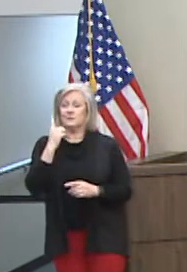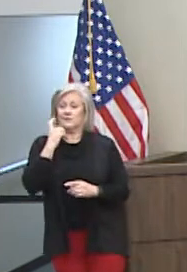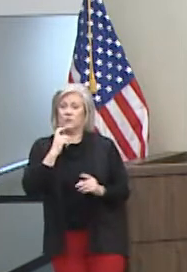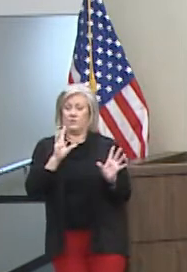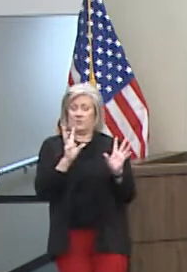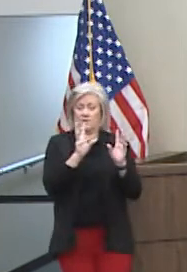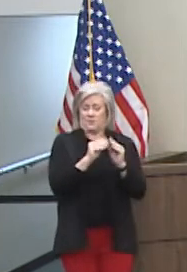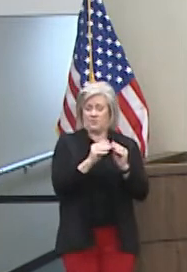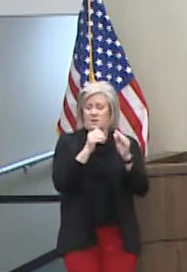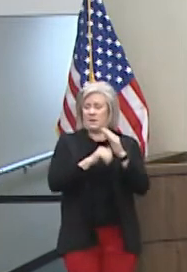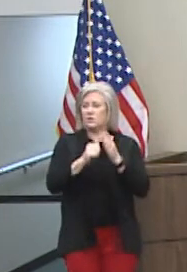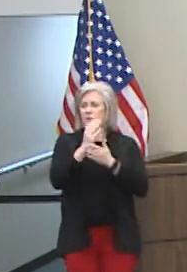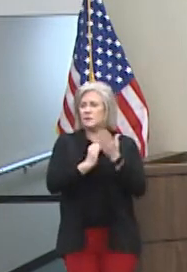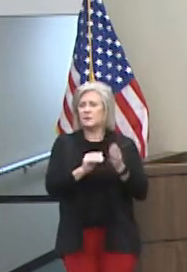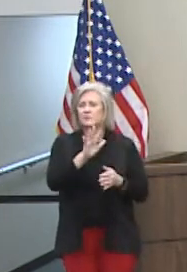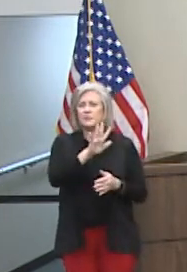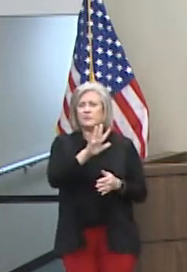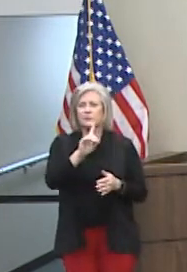Section